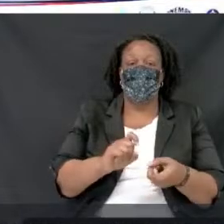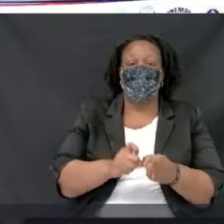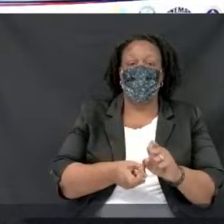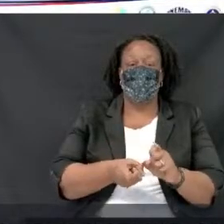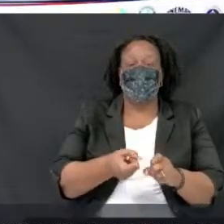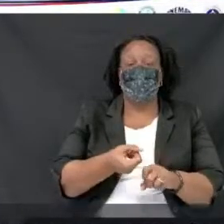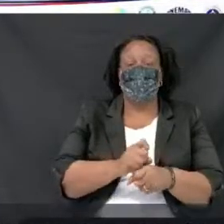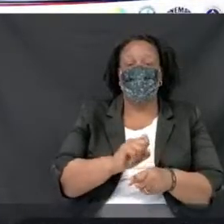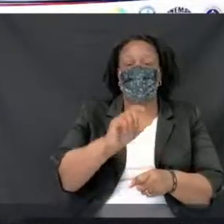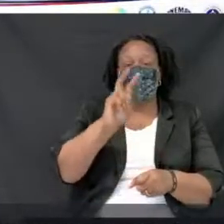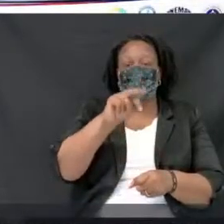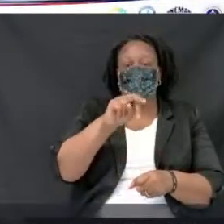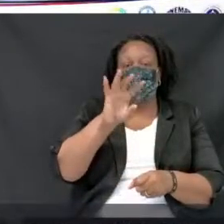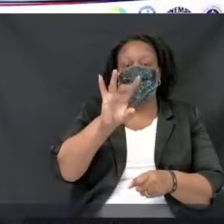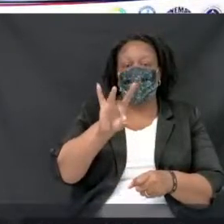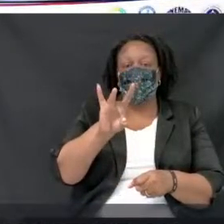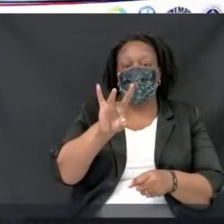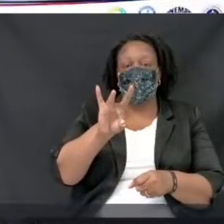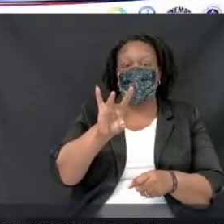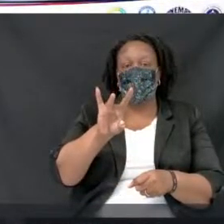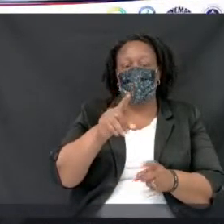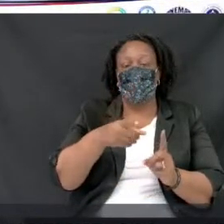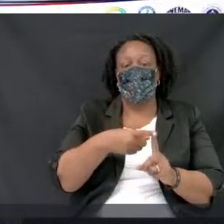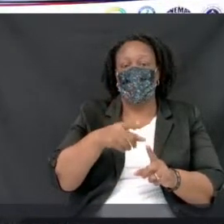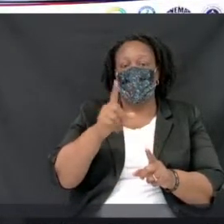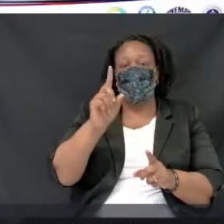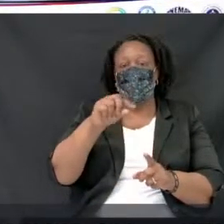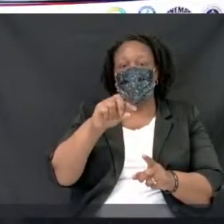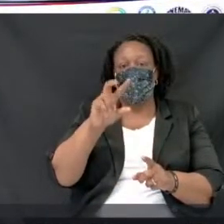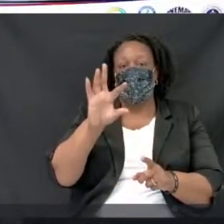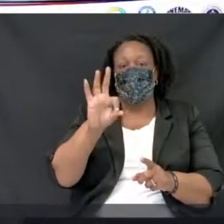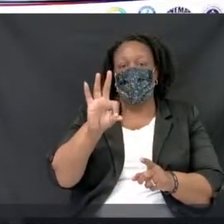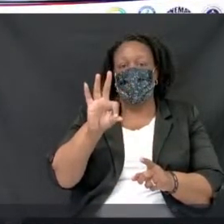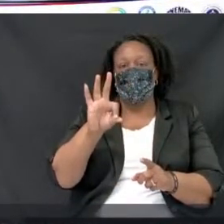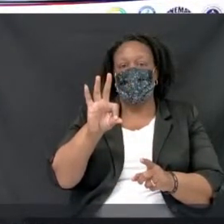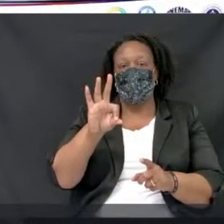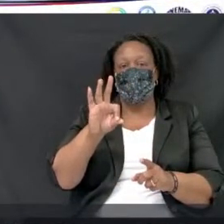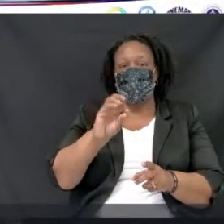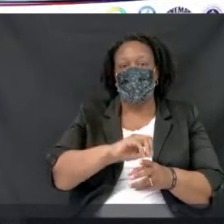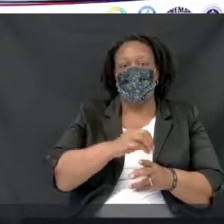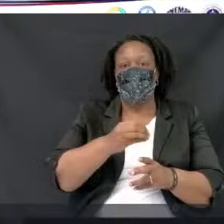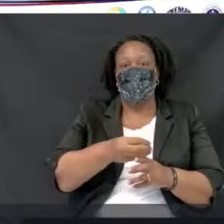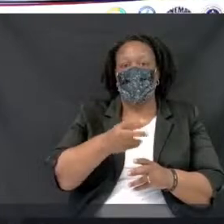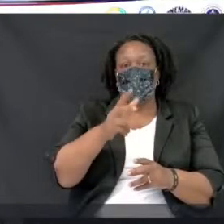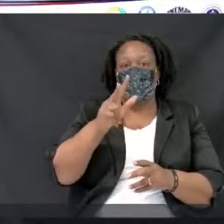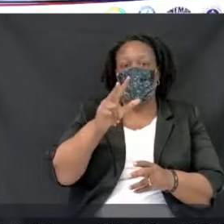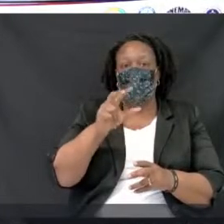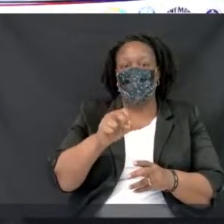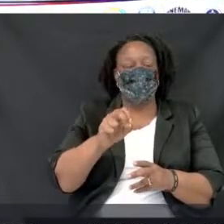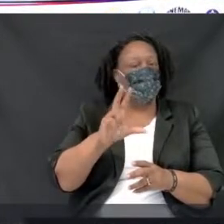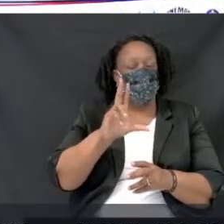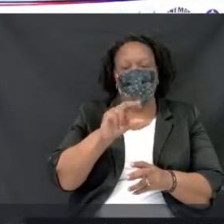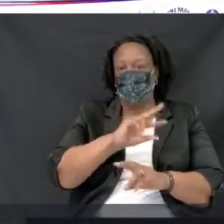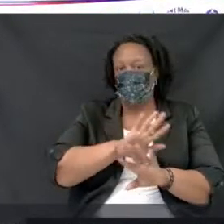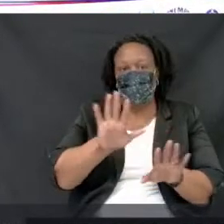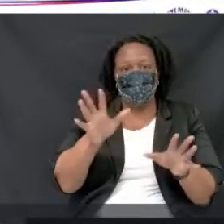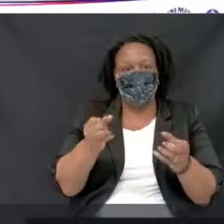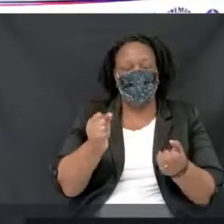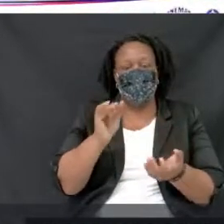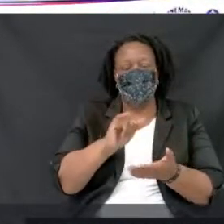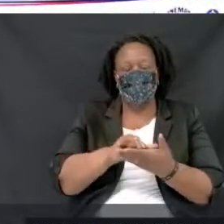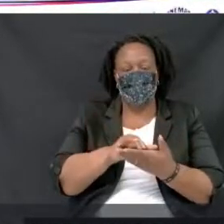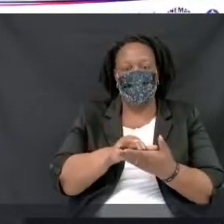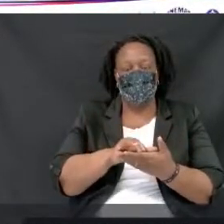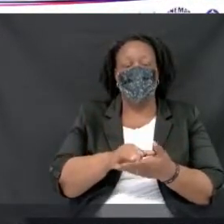can't choose who we're going to sacrifice to COVID-19. And so we need to make sure that everyone gets the best